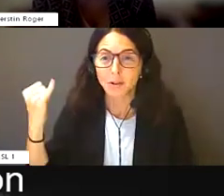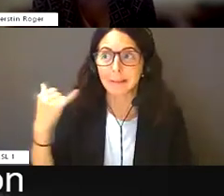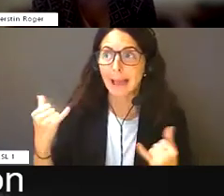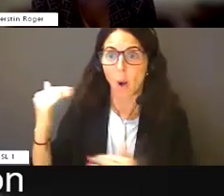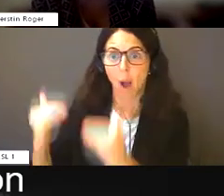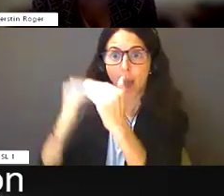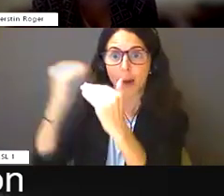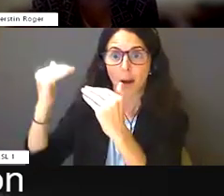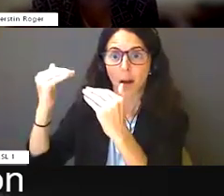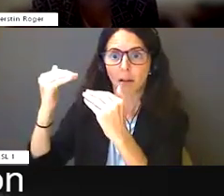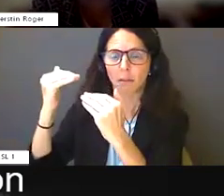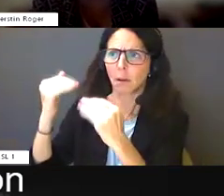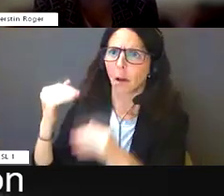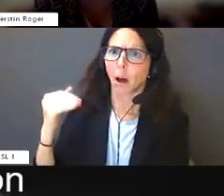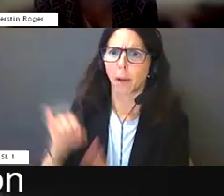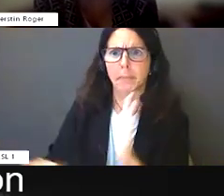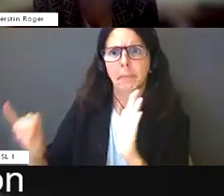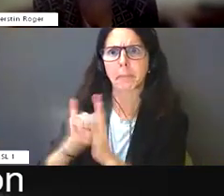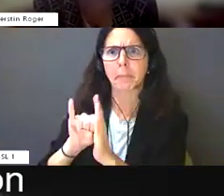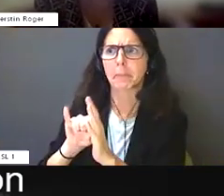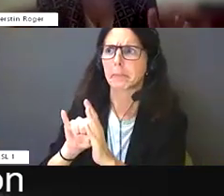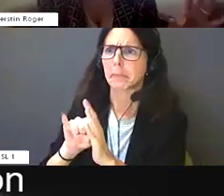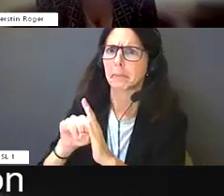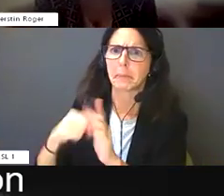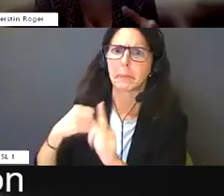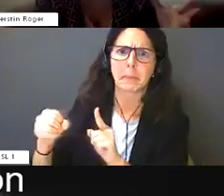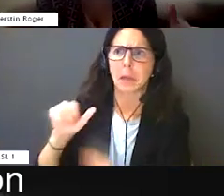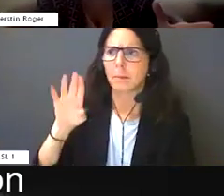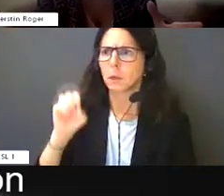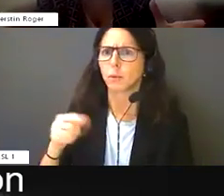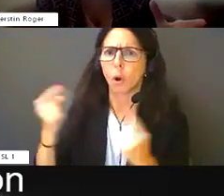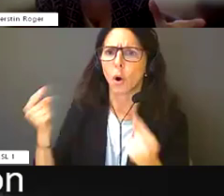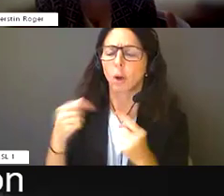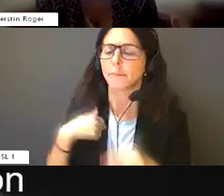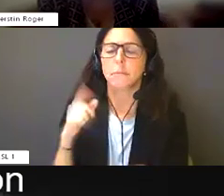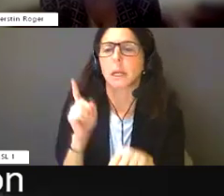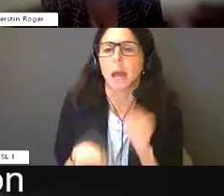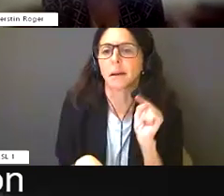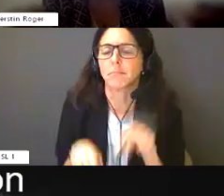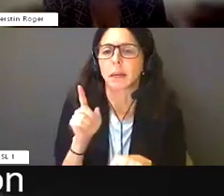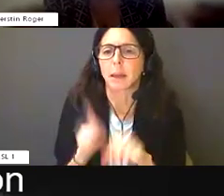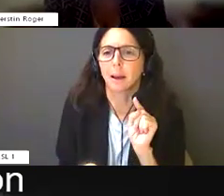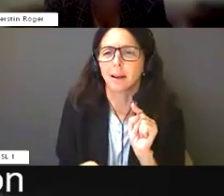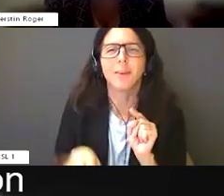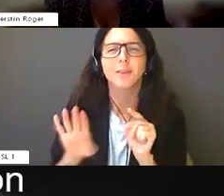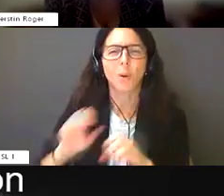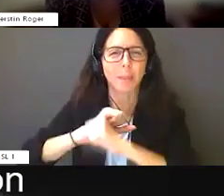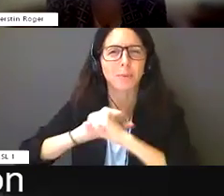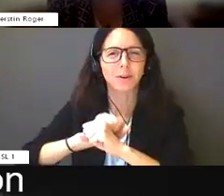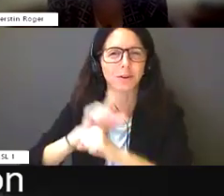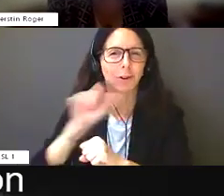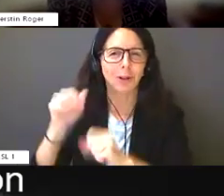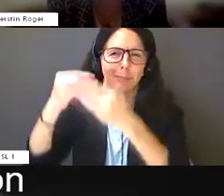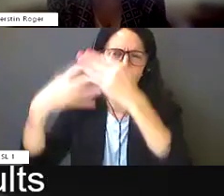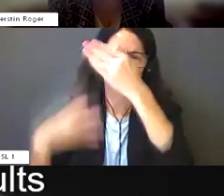say that this child is hurting me? I can't do it. So there's many ways in which that protection can happen. So